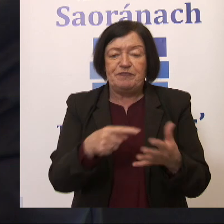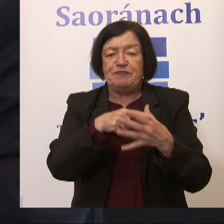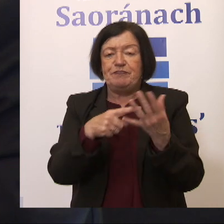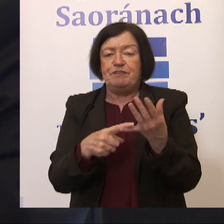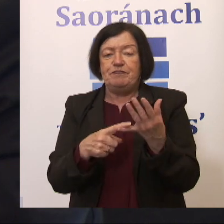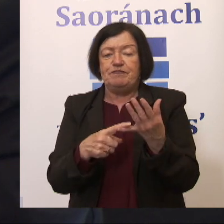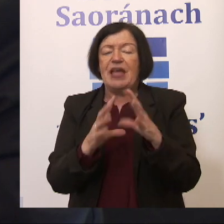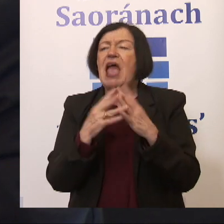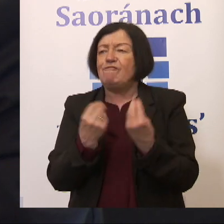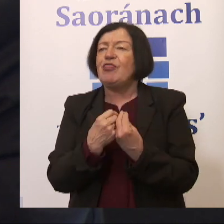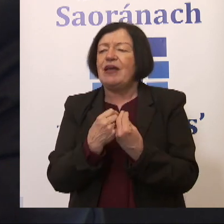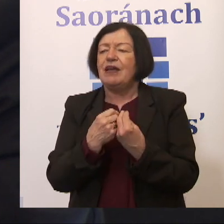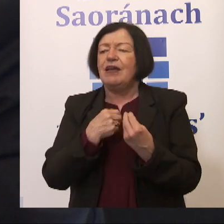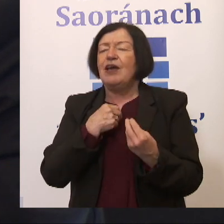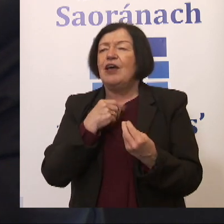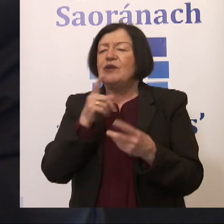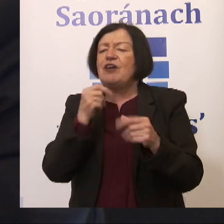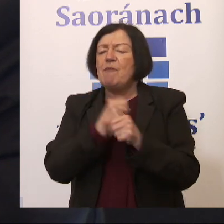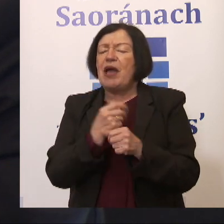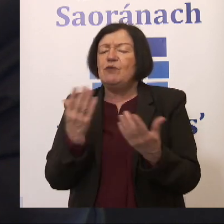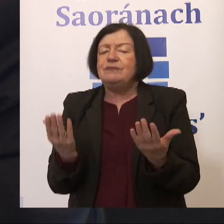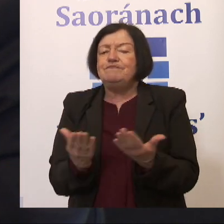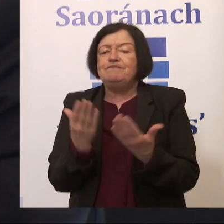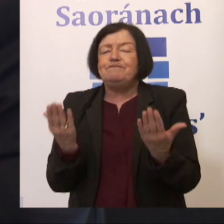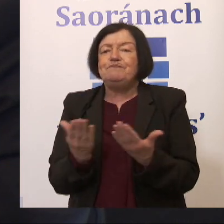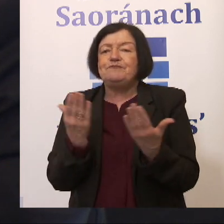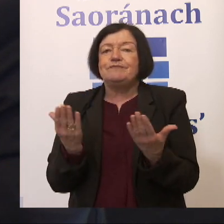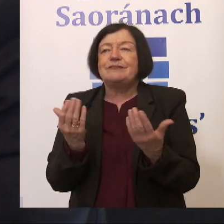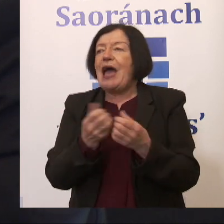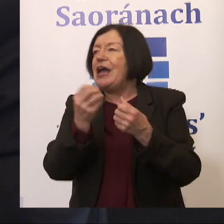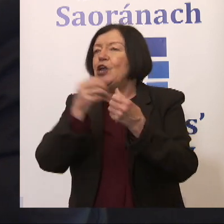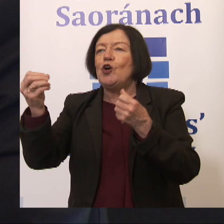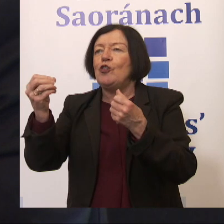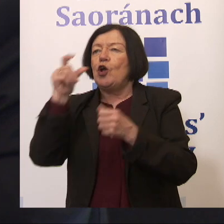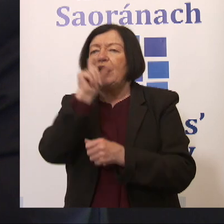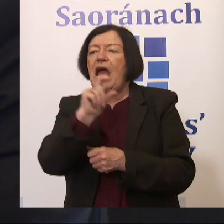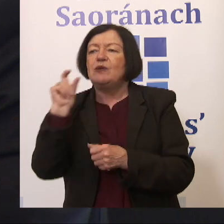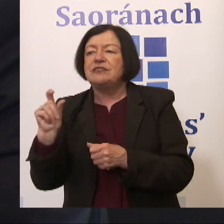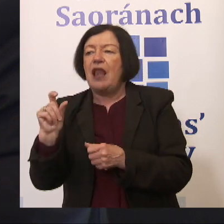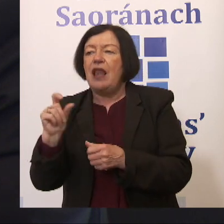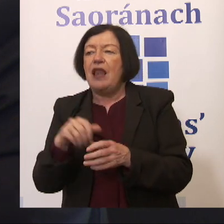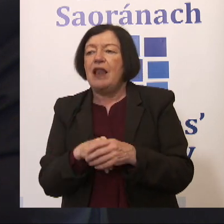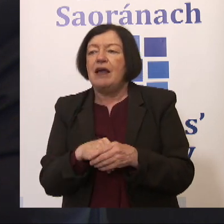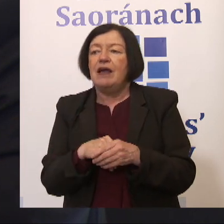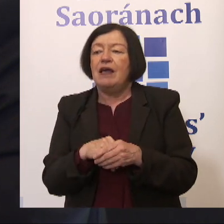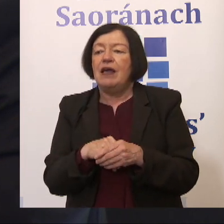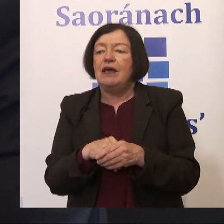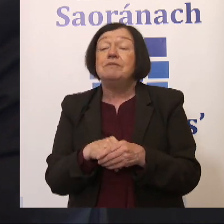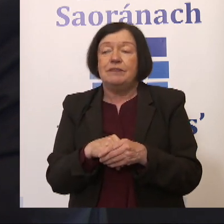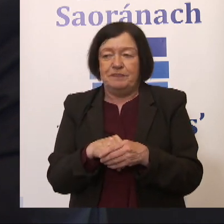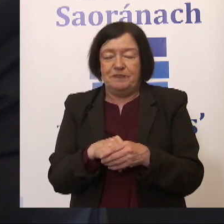So I suppose when it comes to dealing with any local authority, we, and